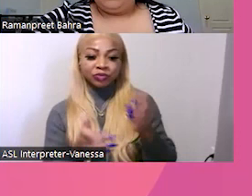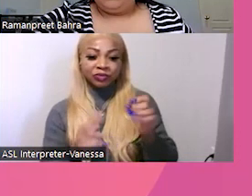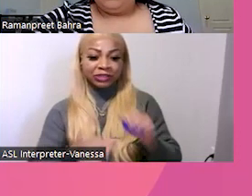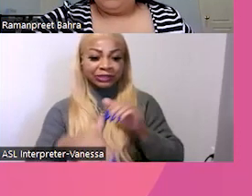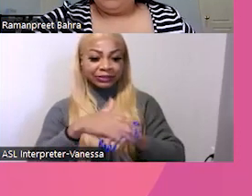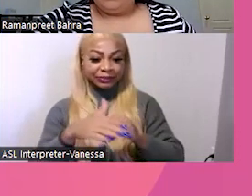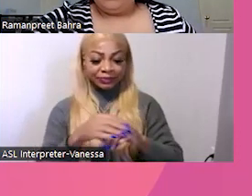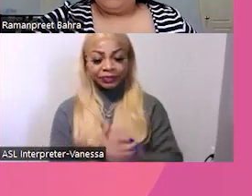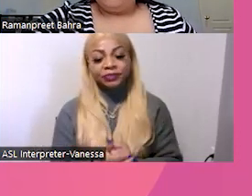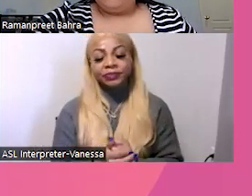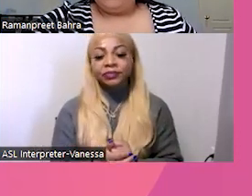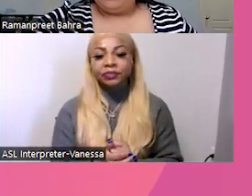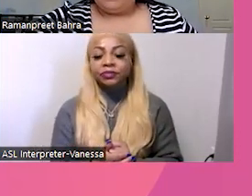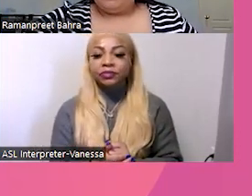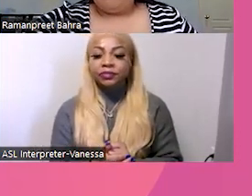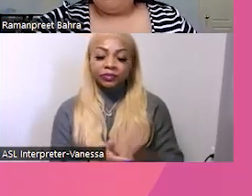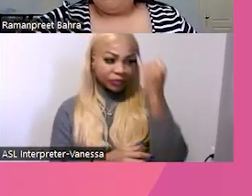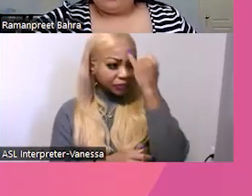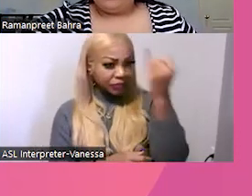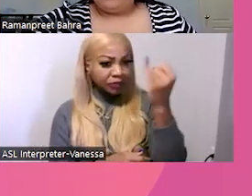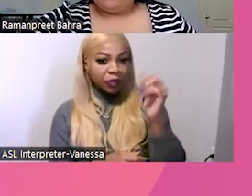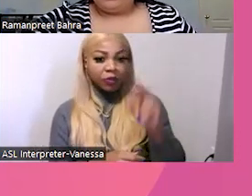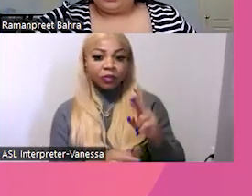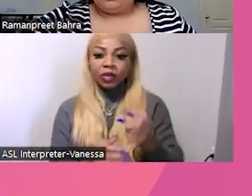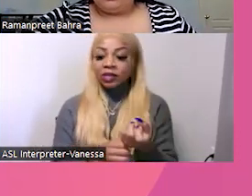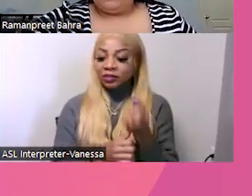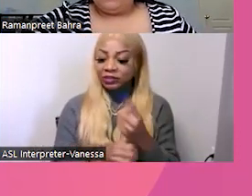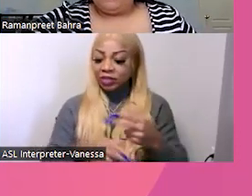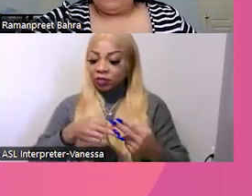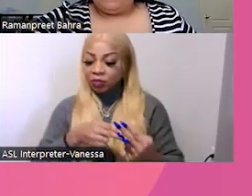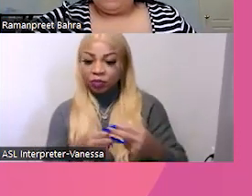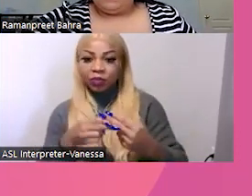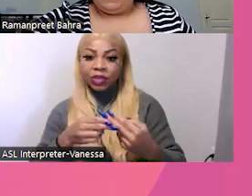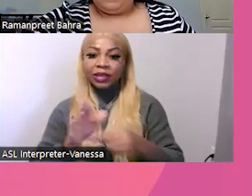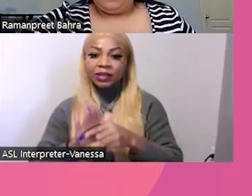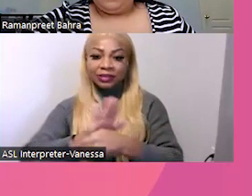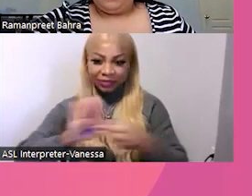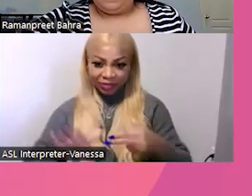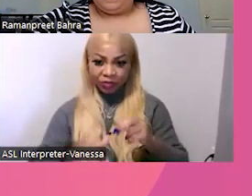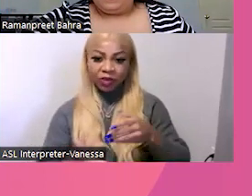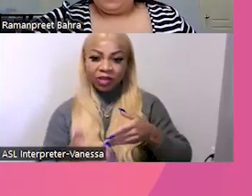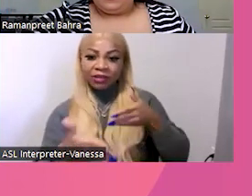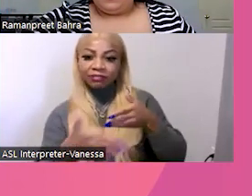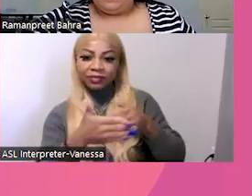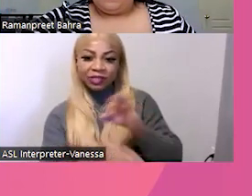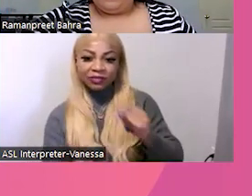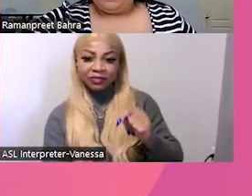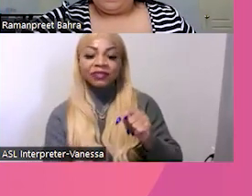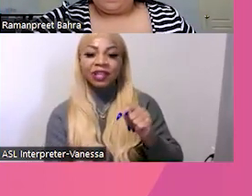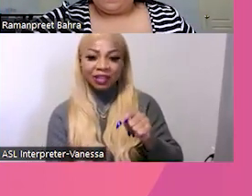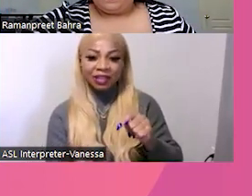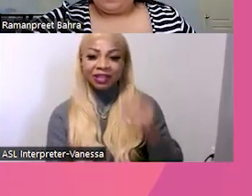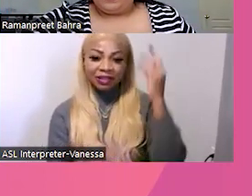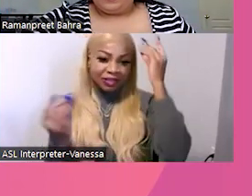Let's start with this idea or understanding of weight stigma and anti-fat bias, which I'm going to draw on quite a bit later in our